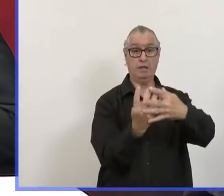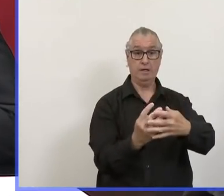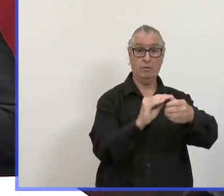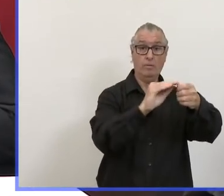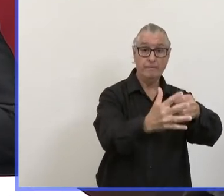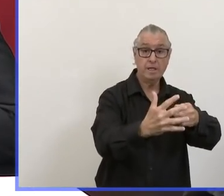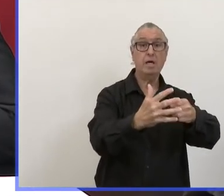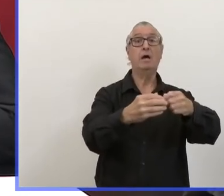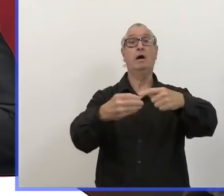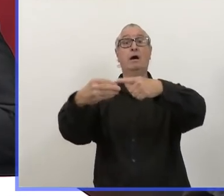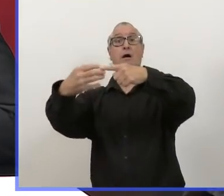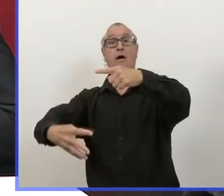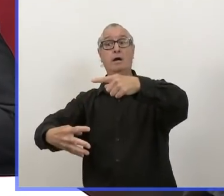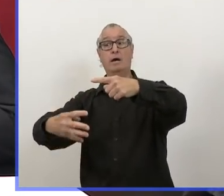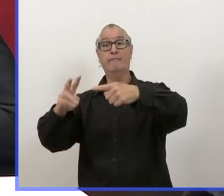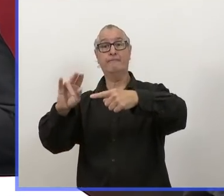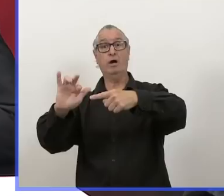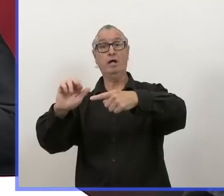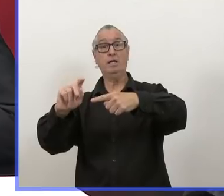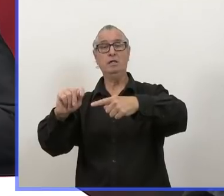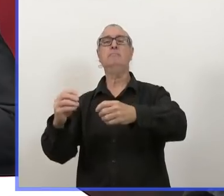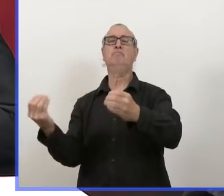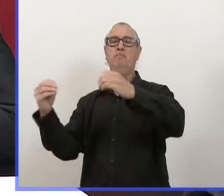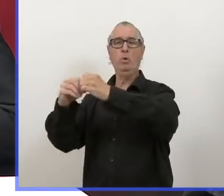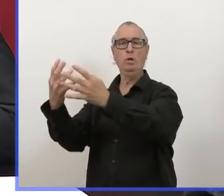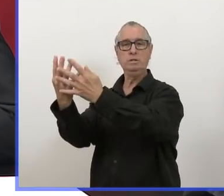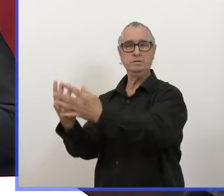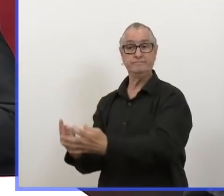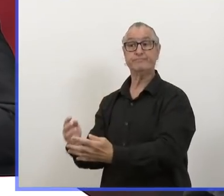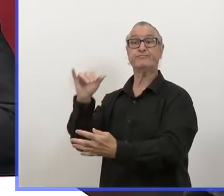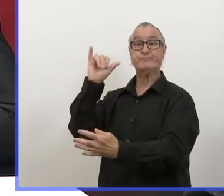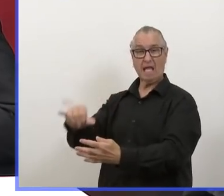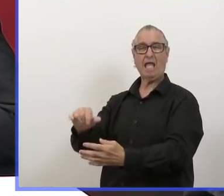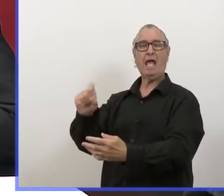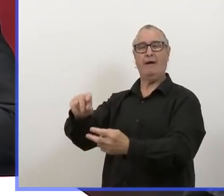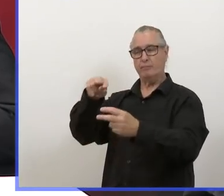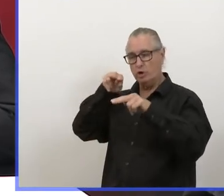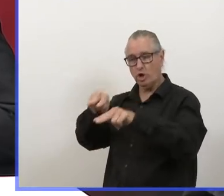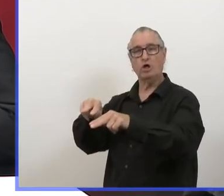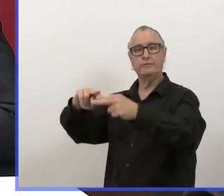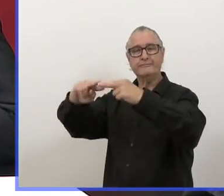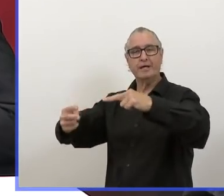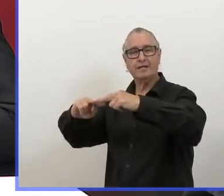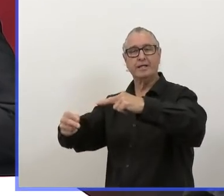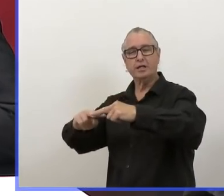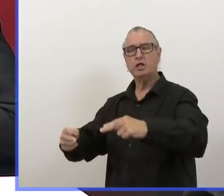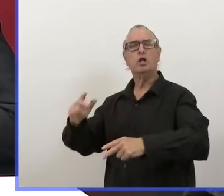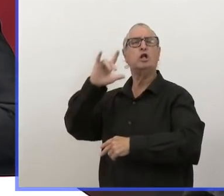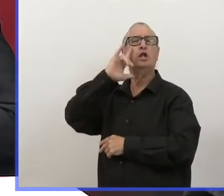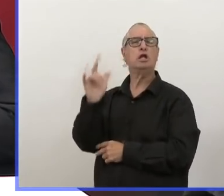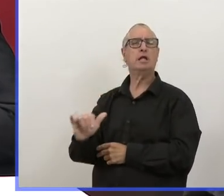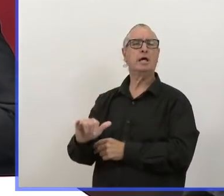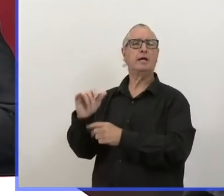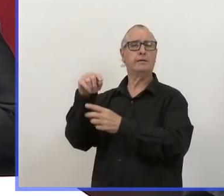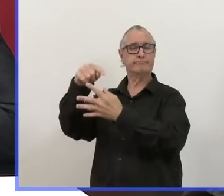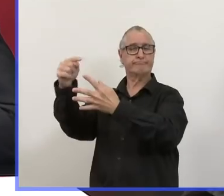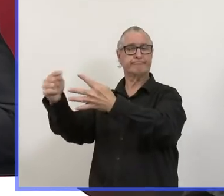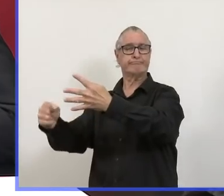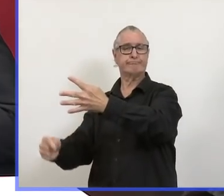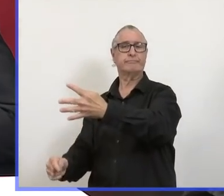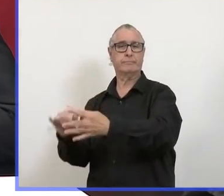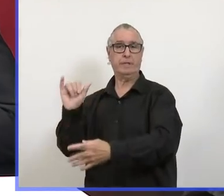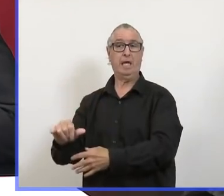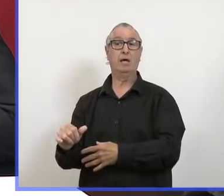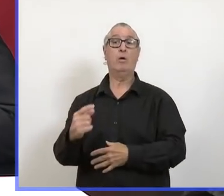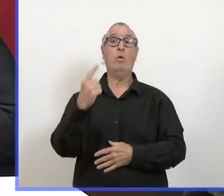We have to be cautious when we look at studies. You want to make sure we don't base decisions typically off of one study, a small study. We want to look